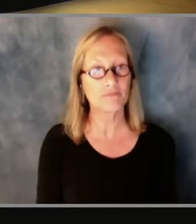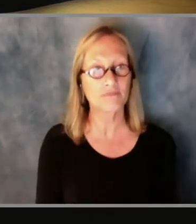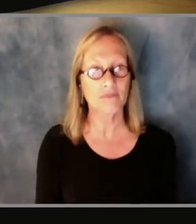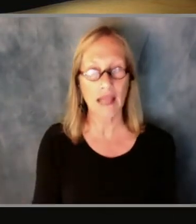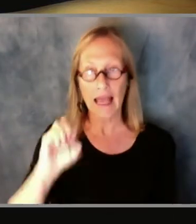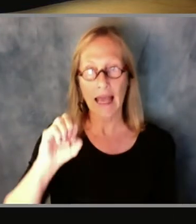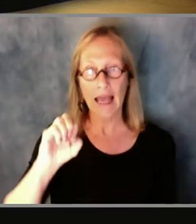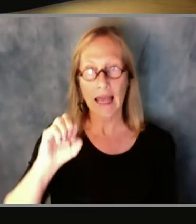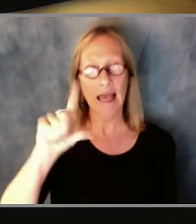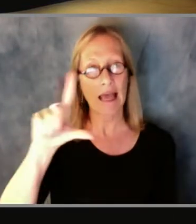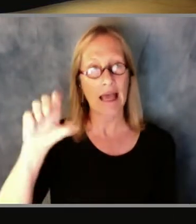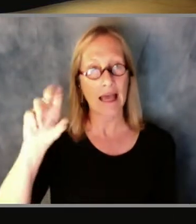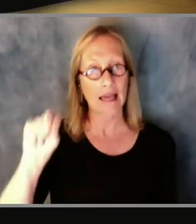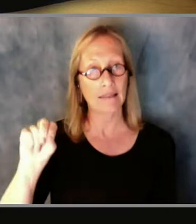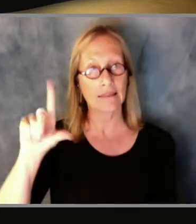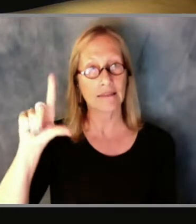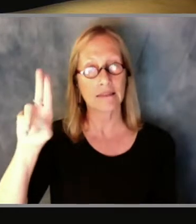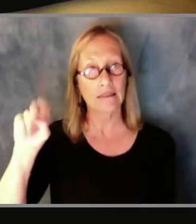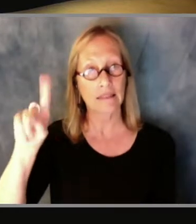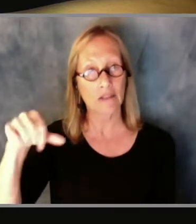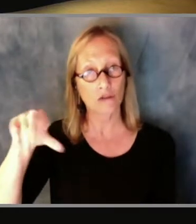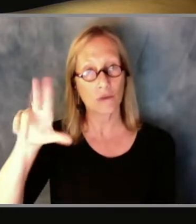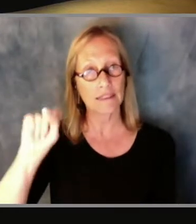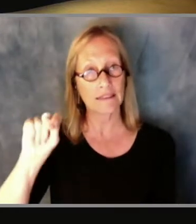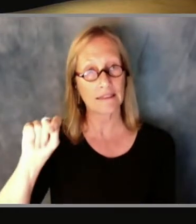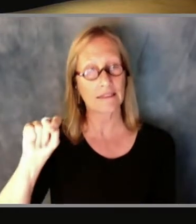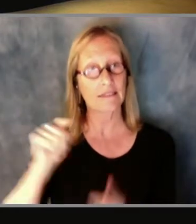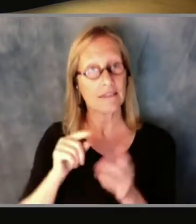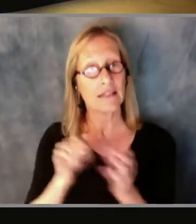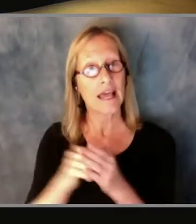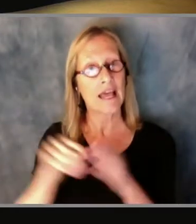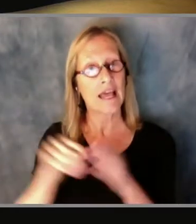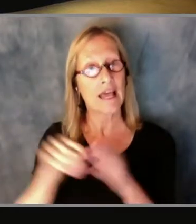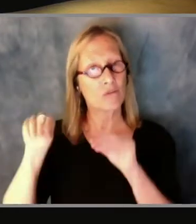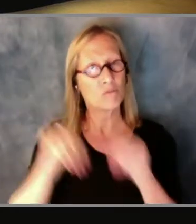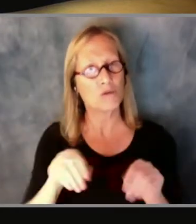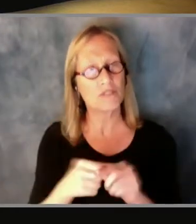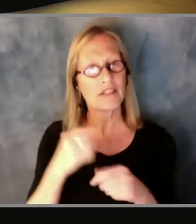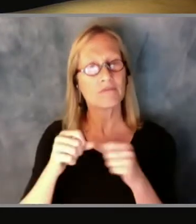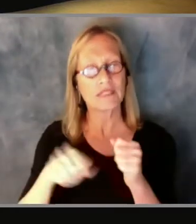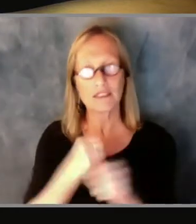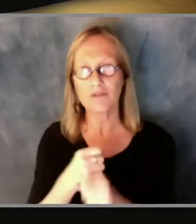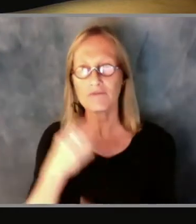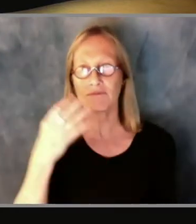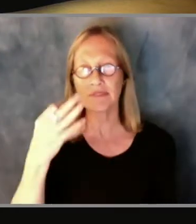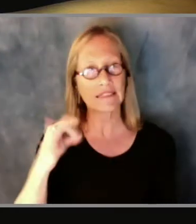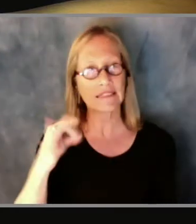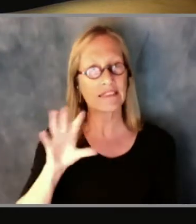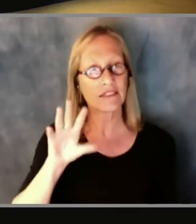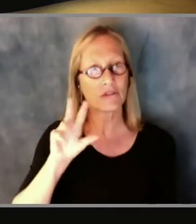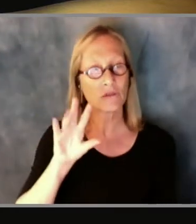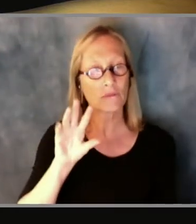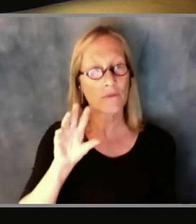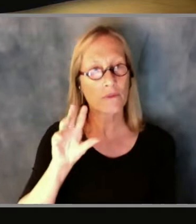here, Los Angeles, in early 2000. She has chaired the Maui Disability Alliance